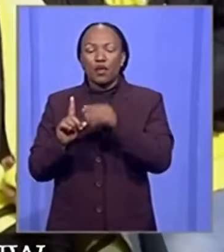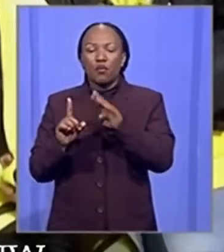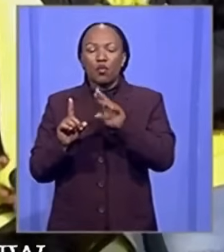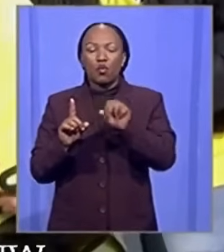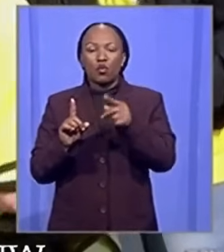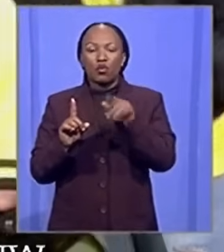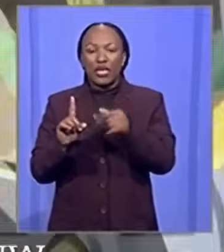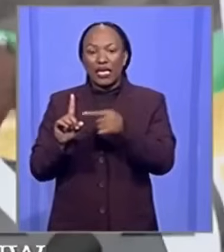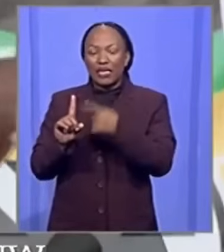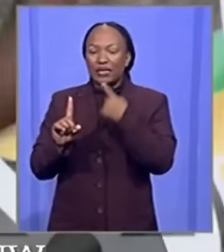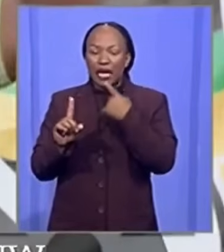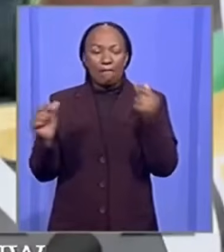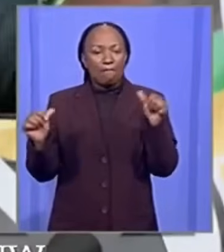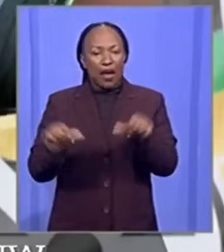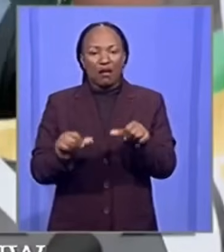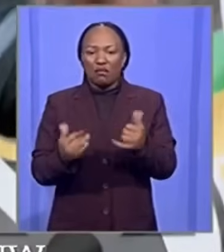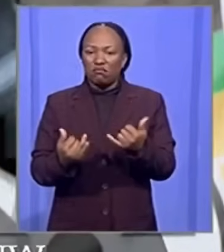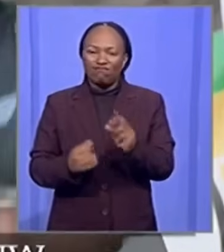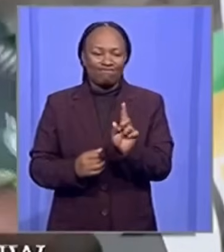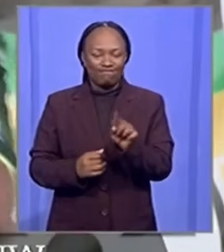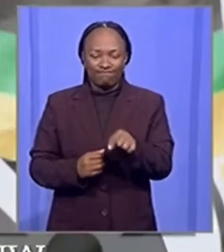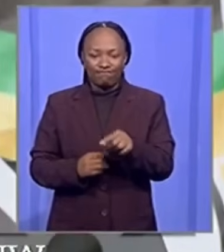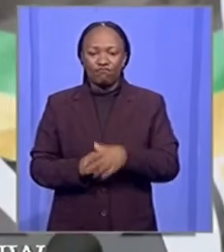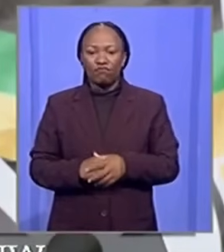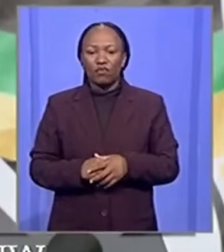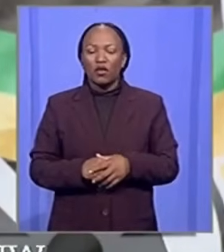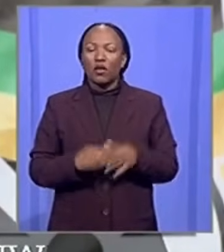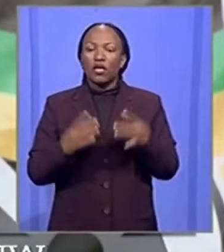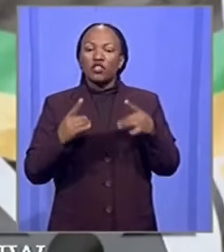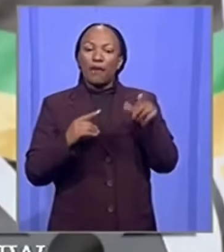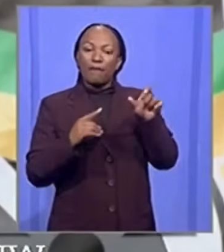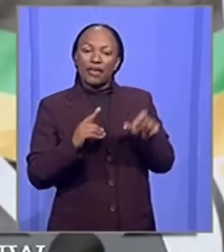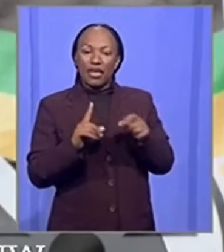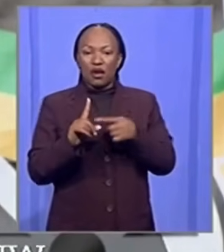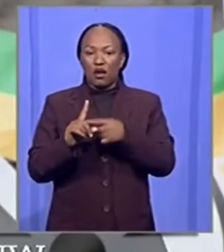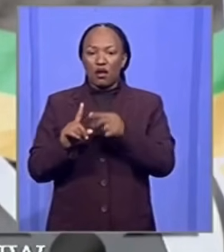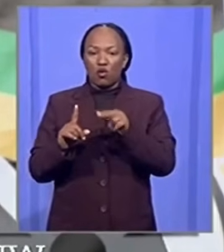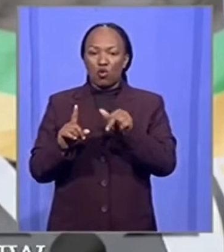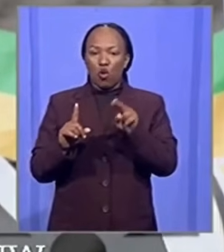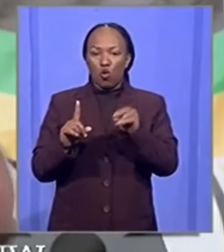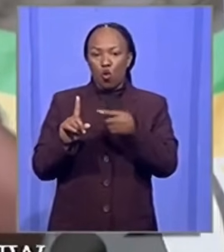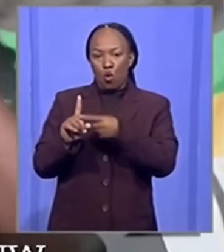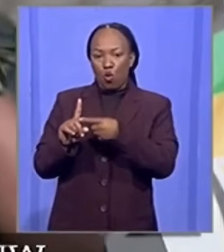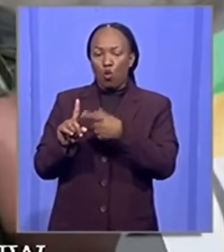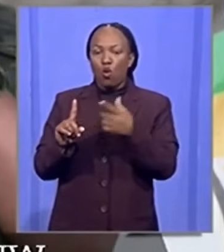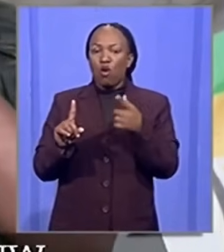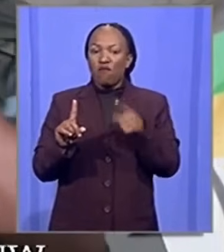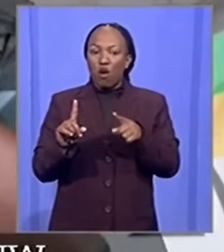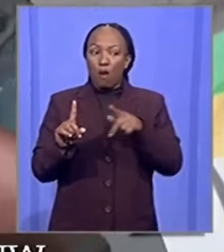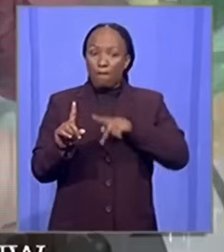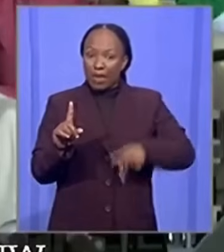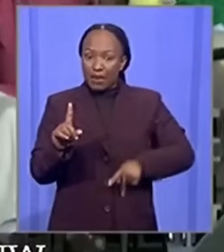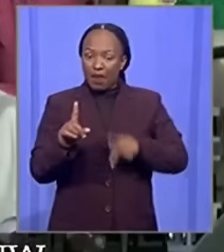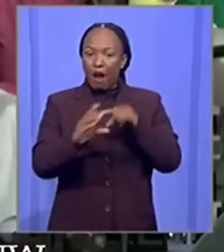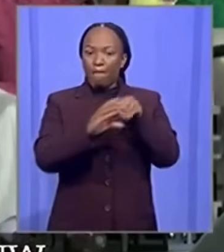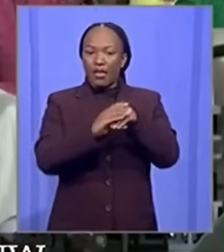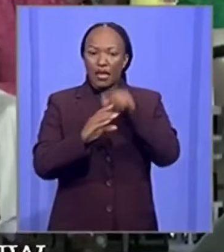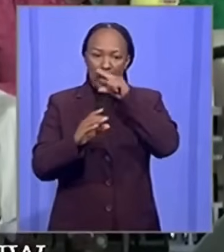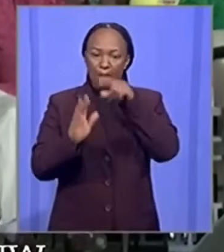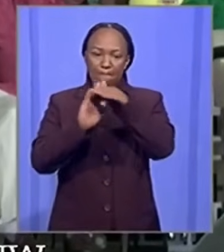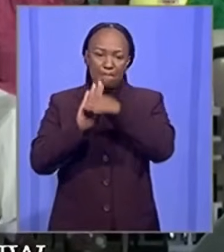se kitla a boa gape. Modulasetilo wa ANC Nono Maloi ga ya nna karolo ya maina a bontlhopheng ba botonakgolo. Fela